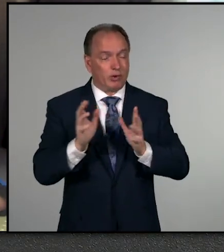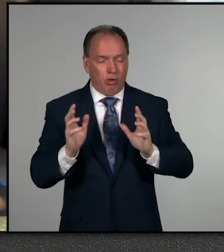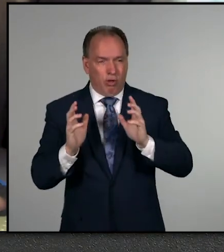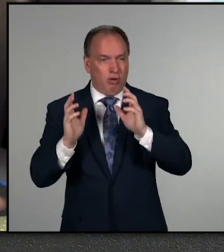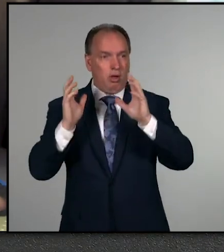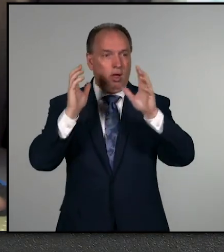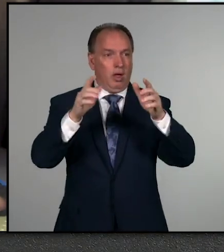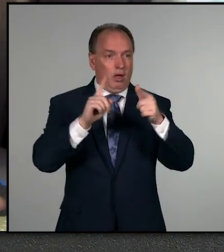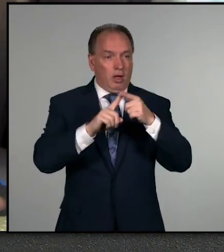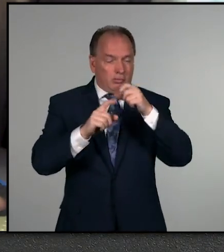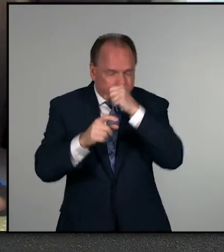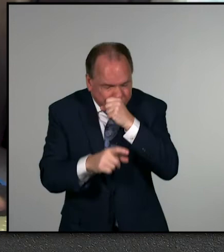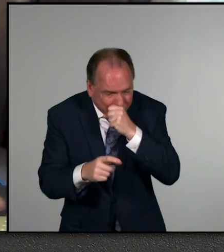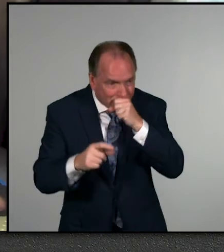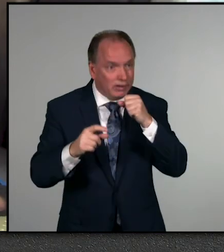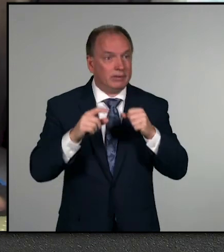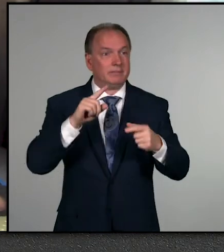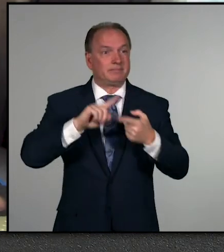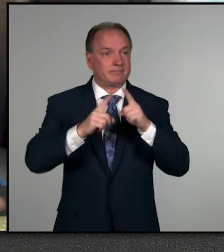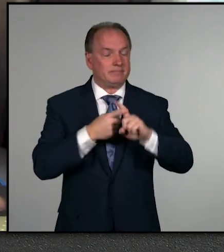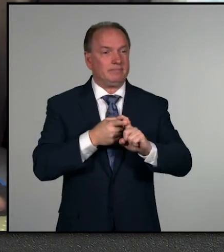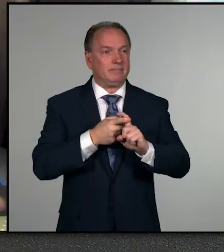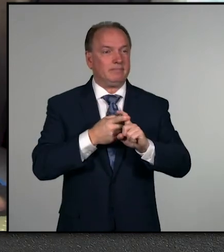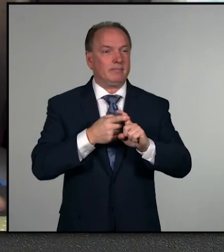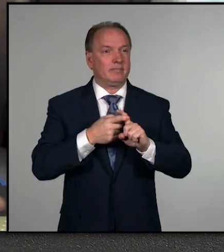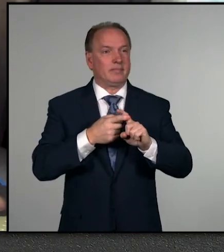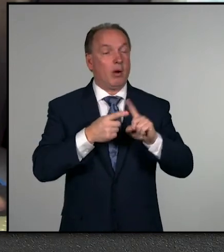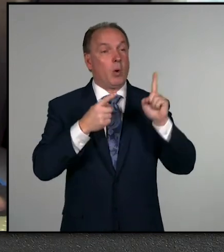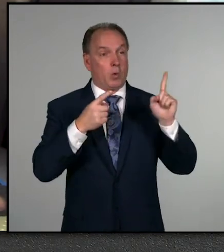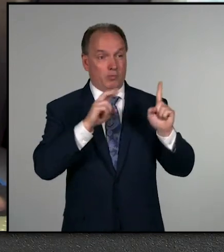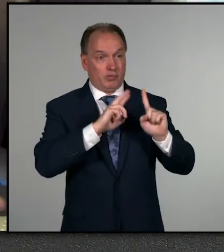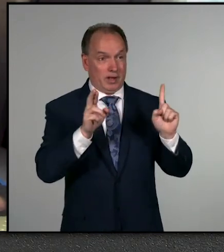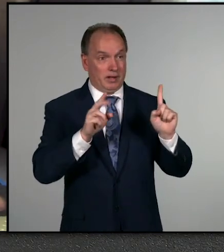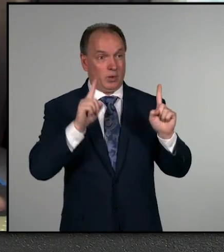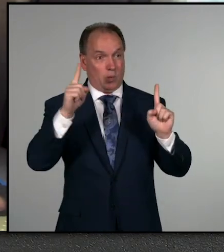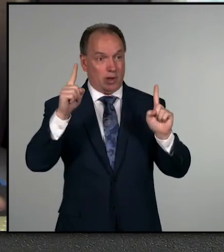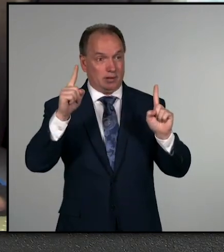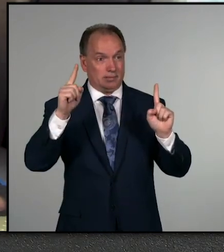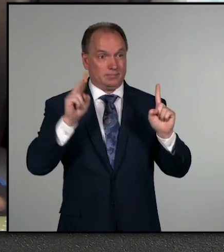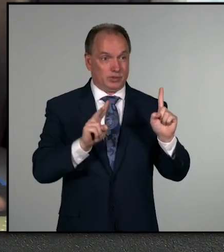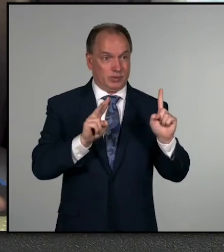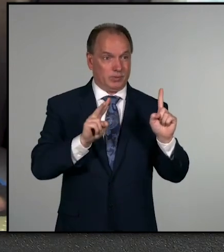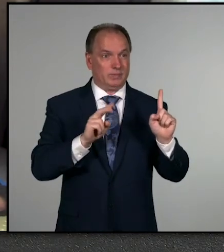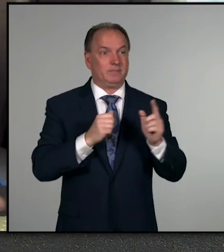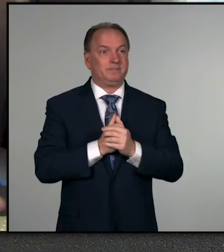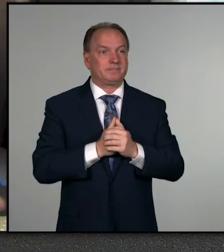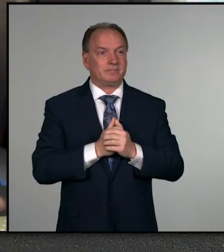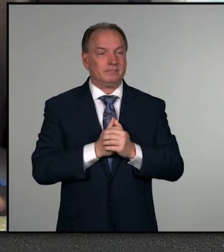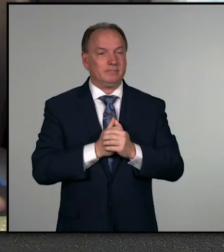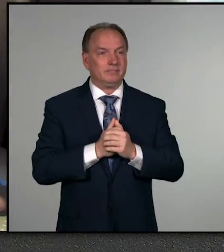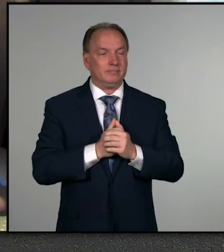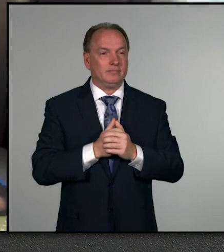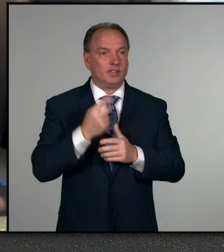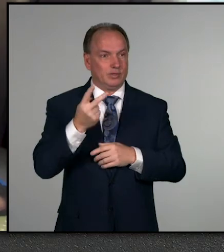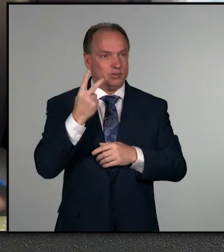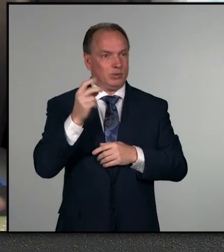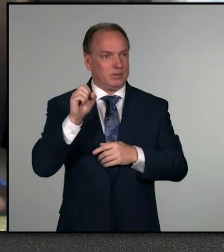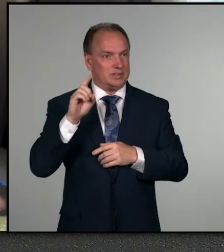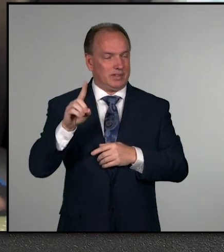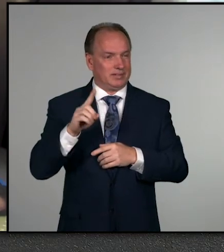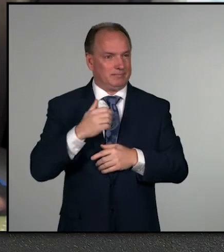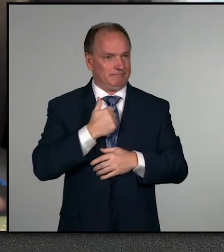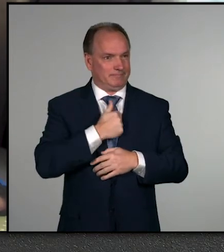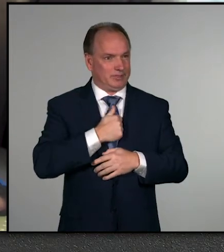or toss it to a friend. This finger is on this one. Ready? 1, 2. 2